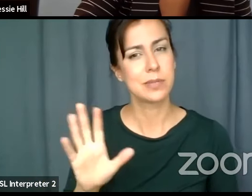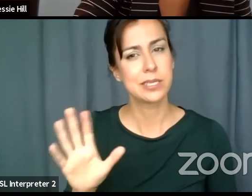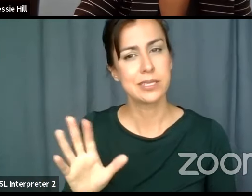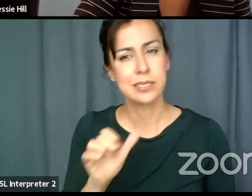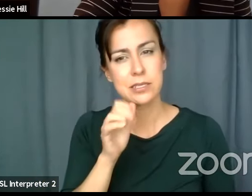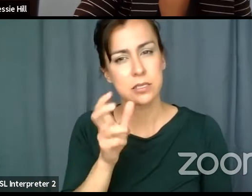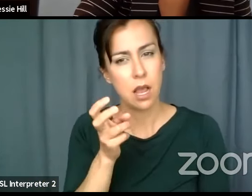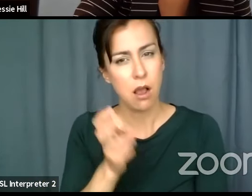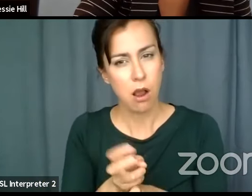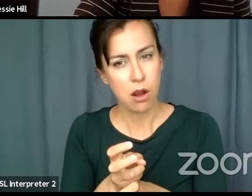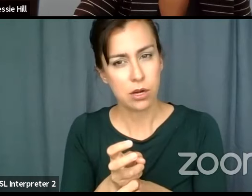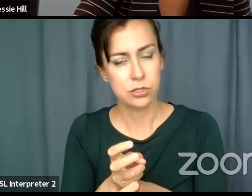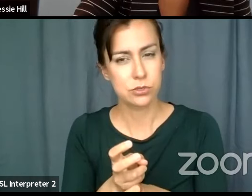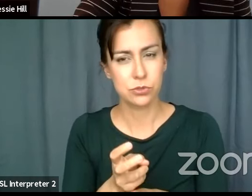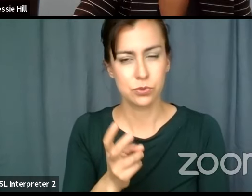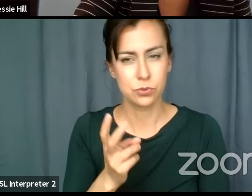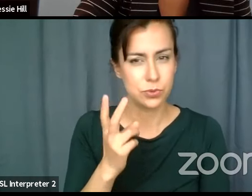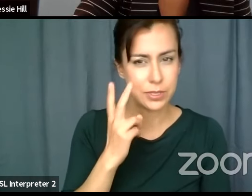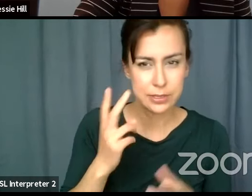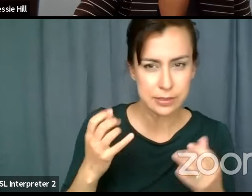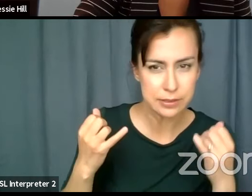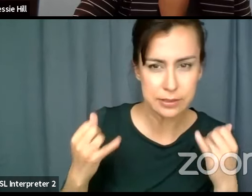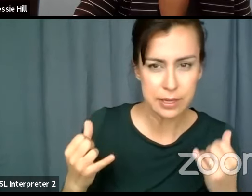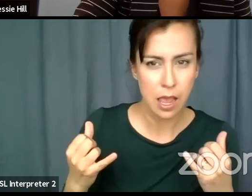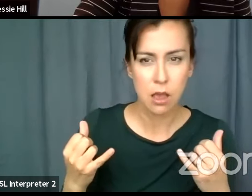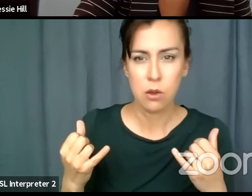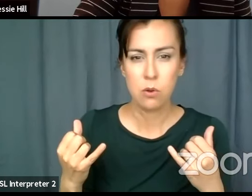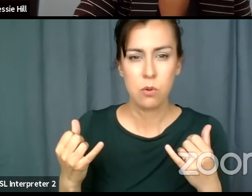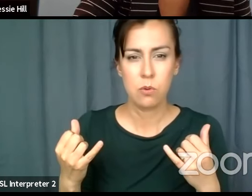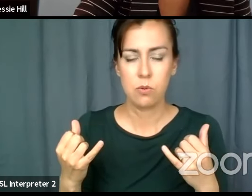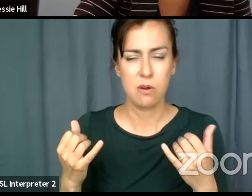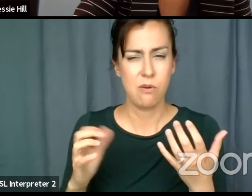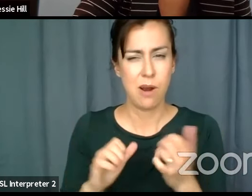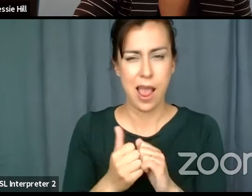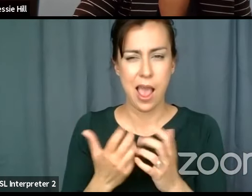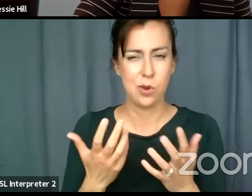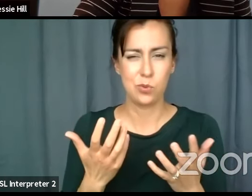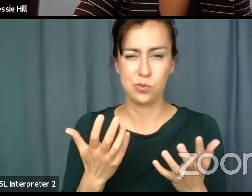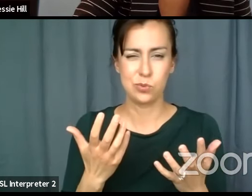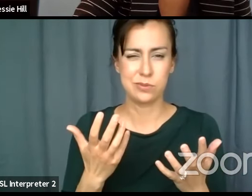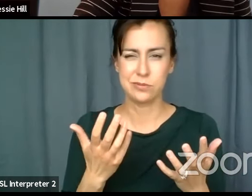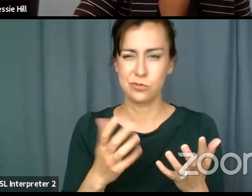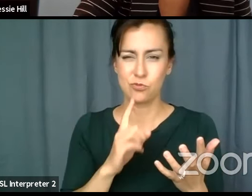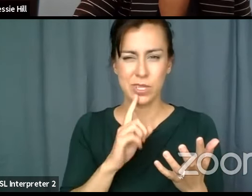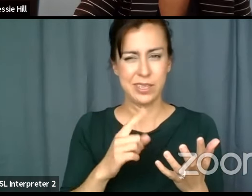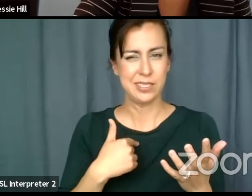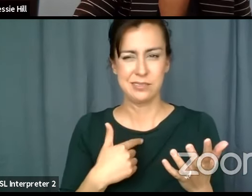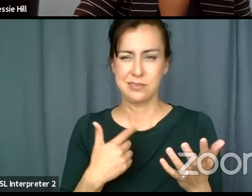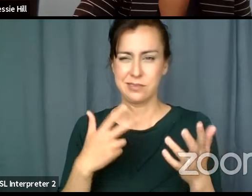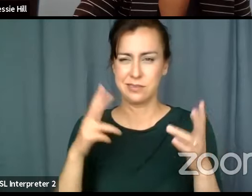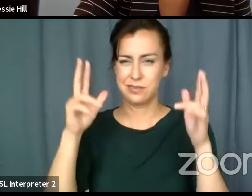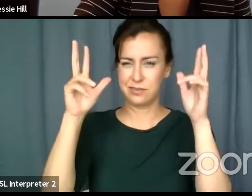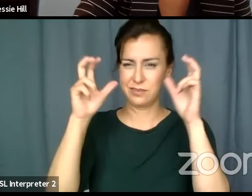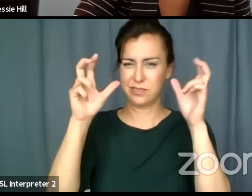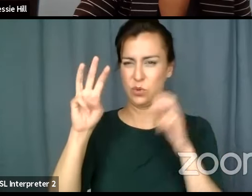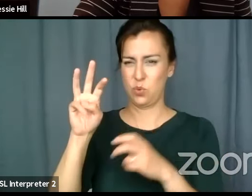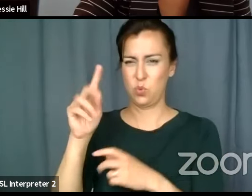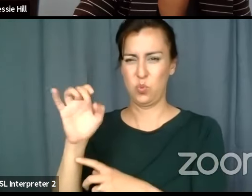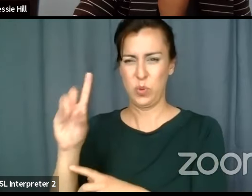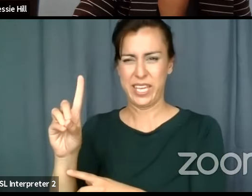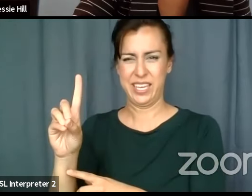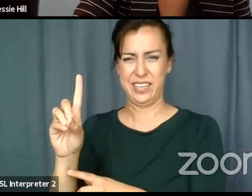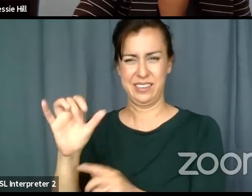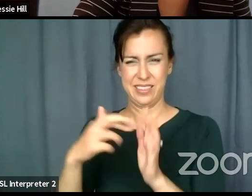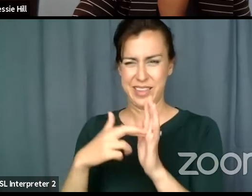or to appreciate how insidious and how wicked that rule is